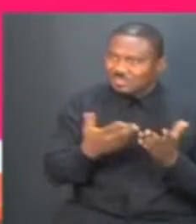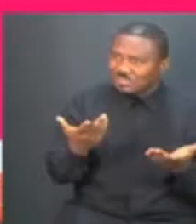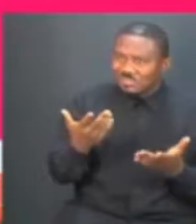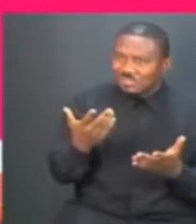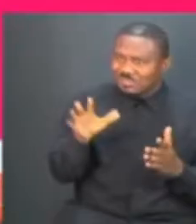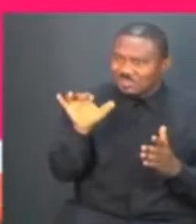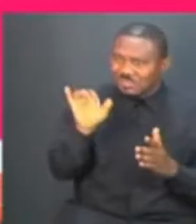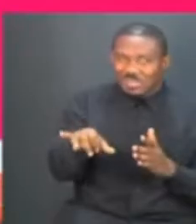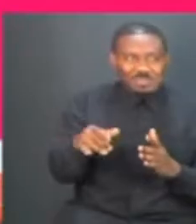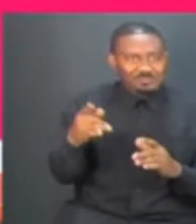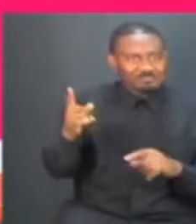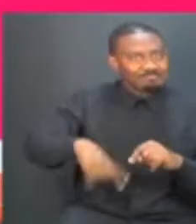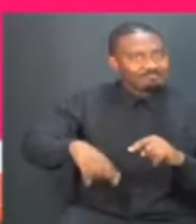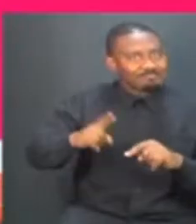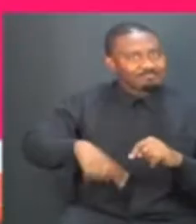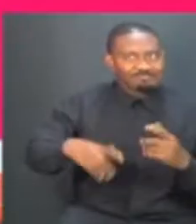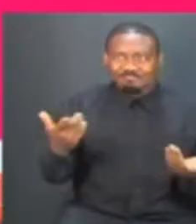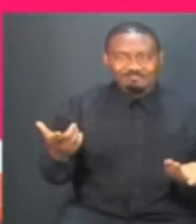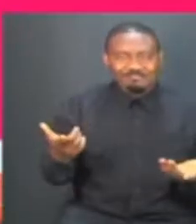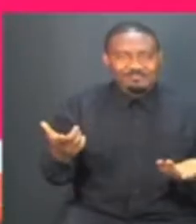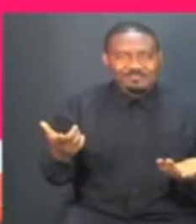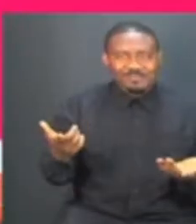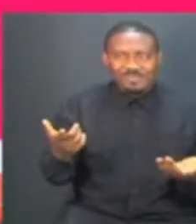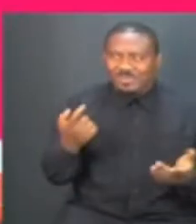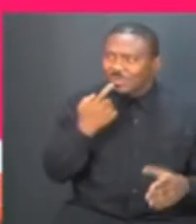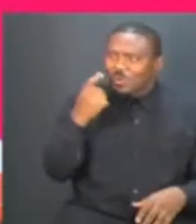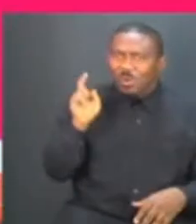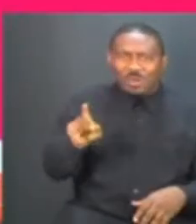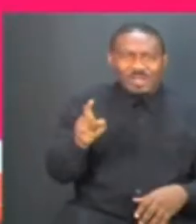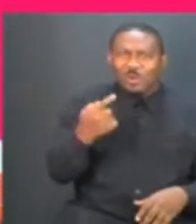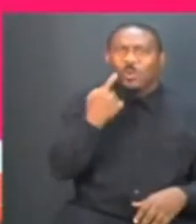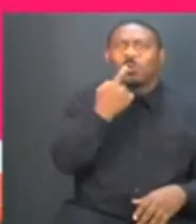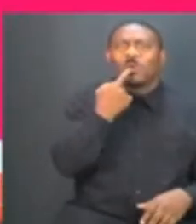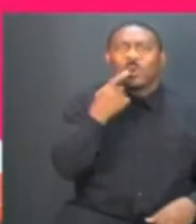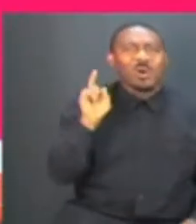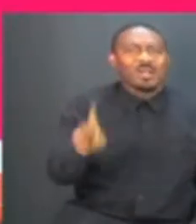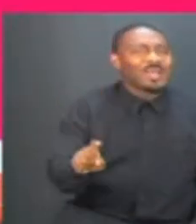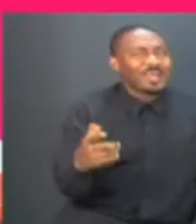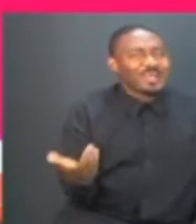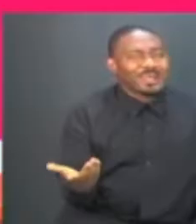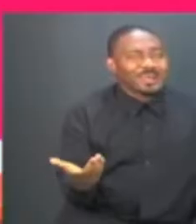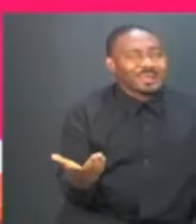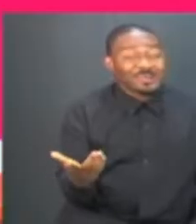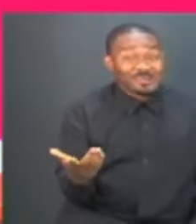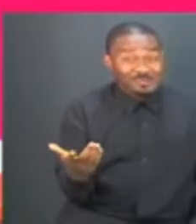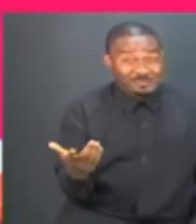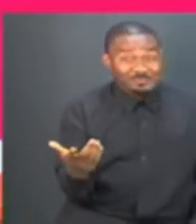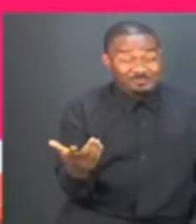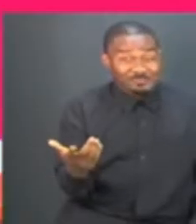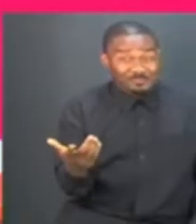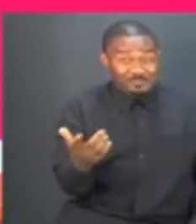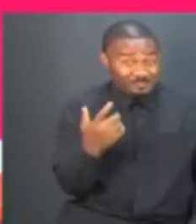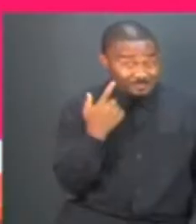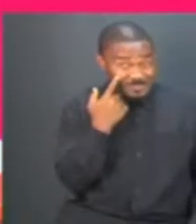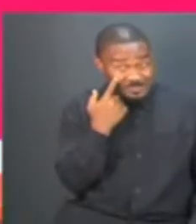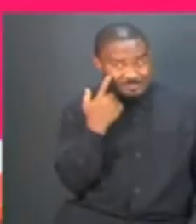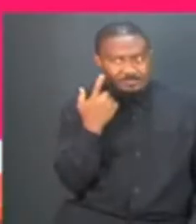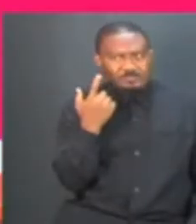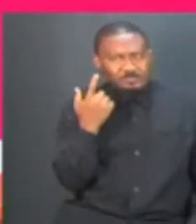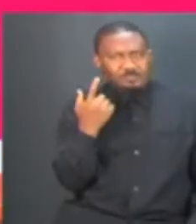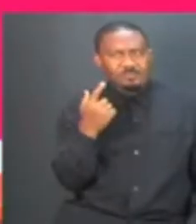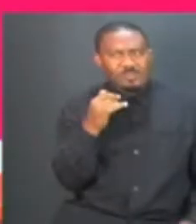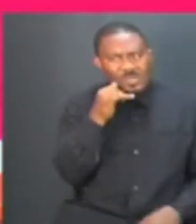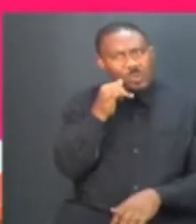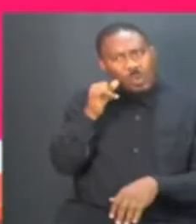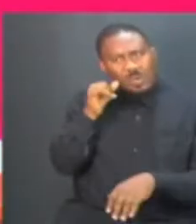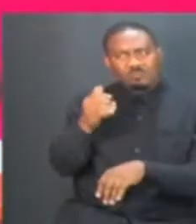giving direction which did not happen on the floor of Parliament. So in correcting the vote and proceedings, let's take note